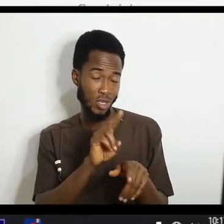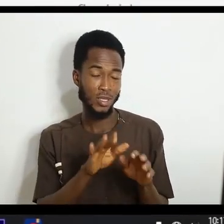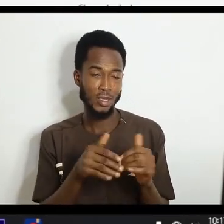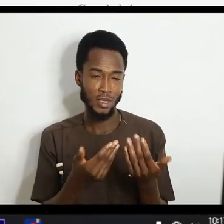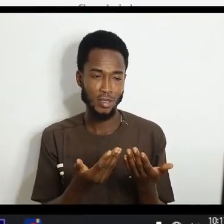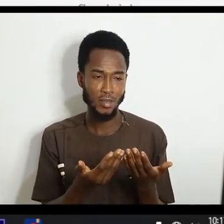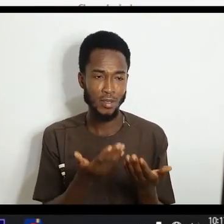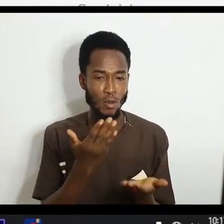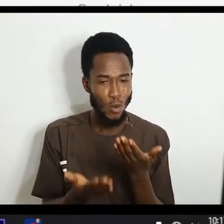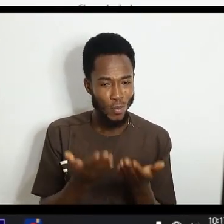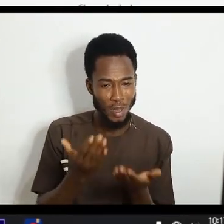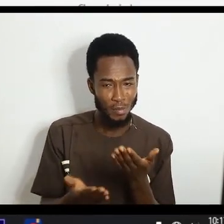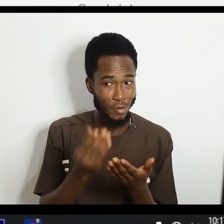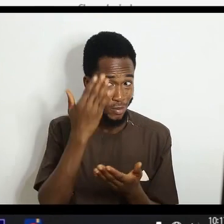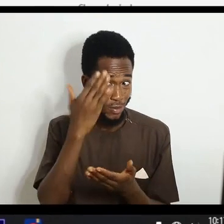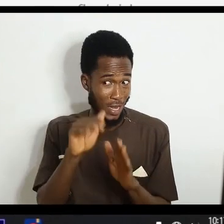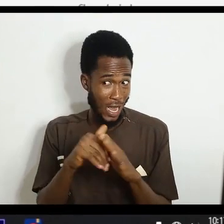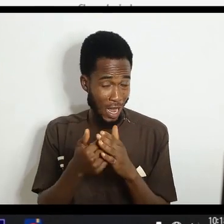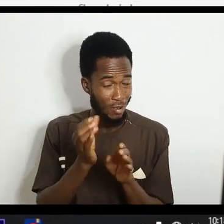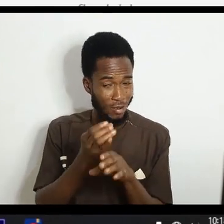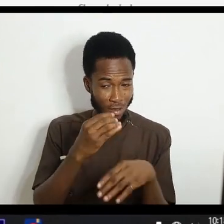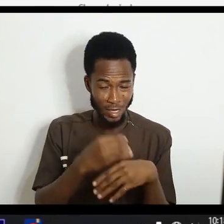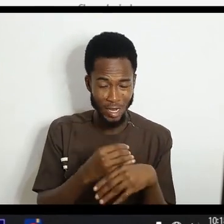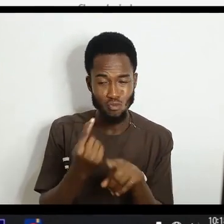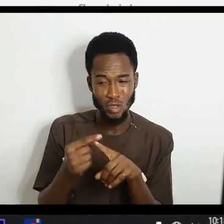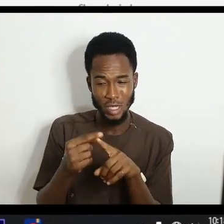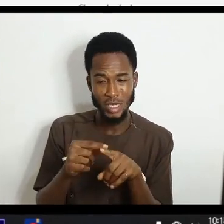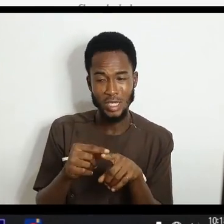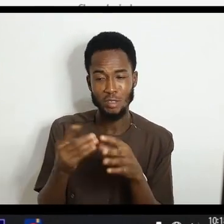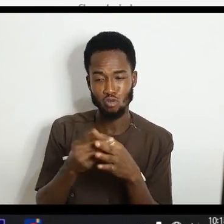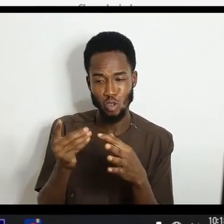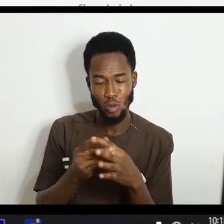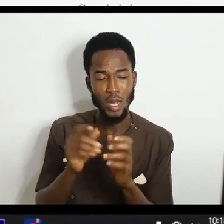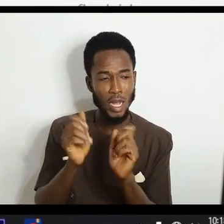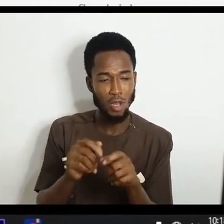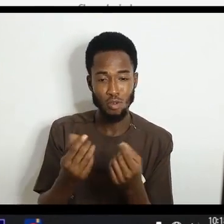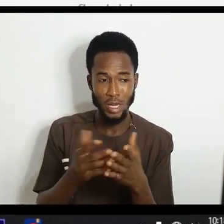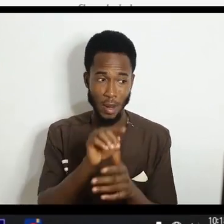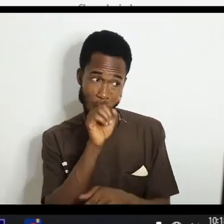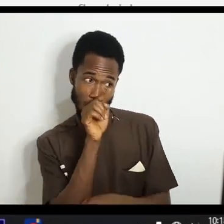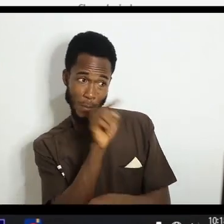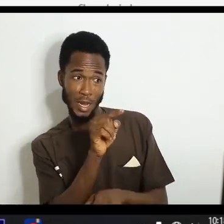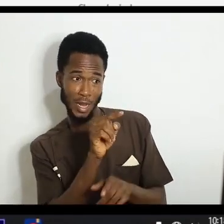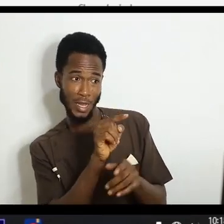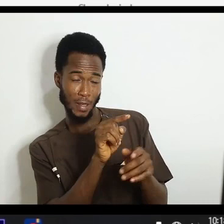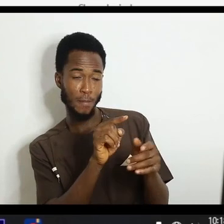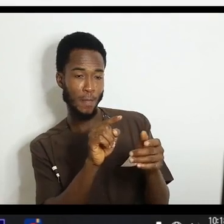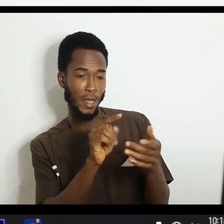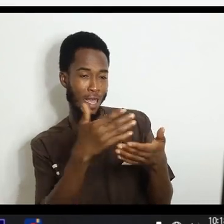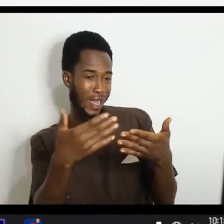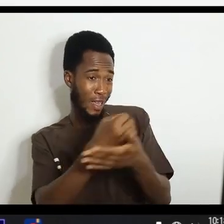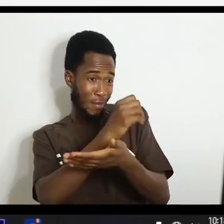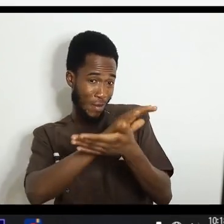or maybe you don't know how to create your Word document, you can click here, this blank document